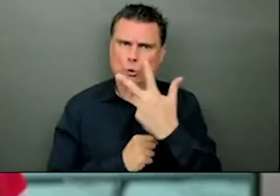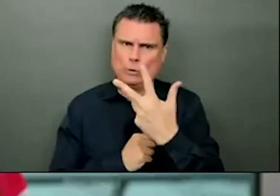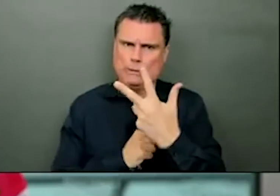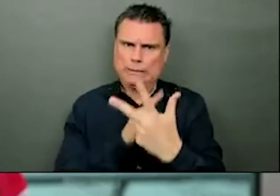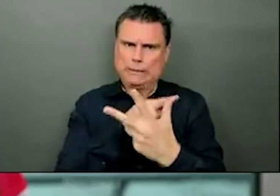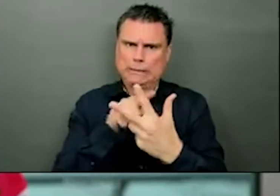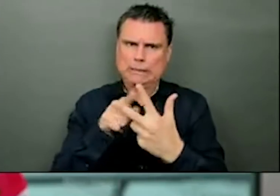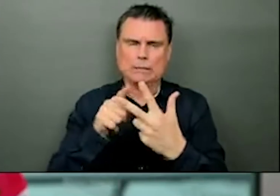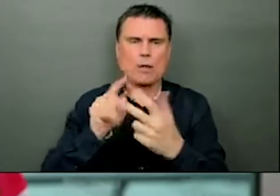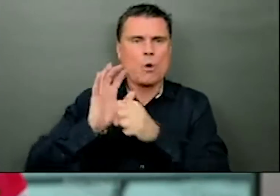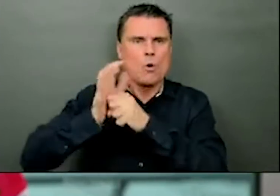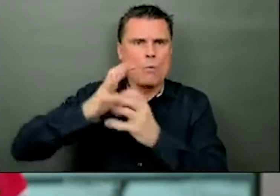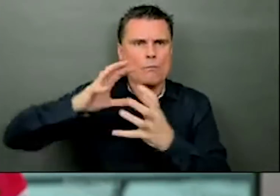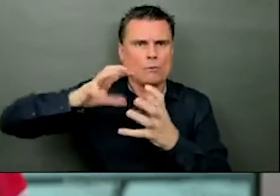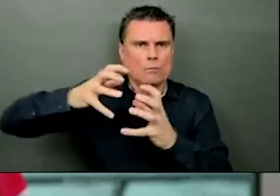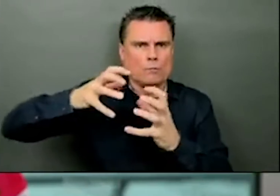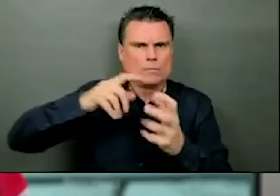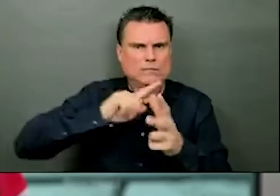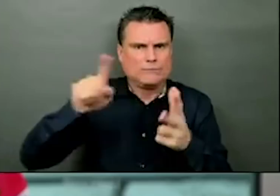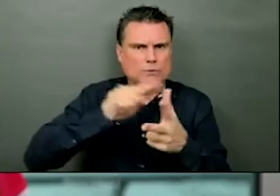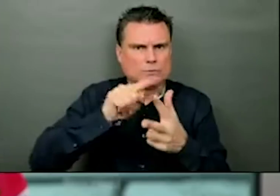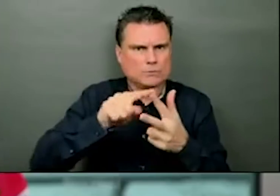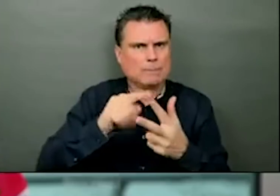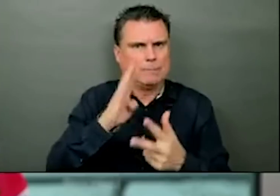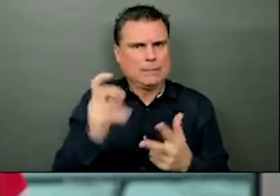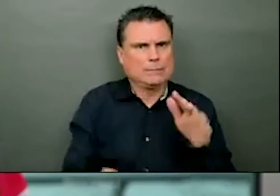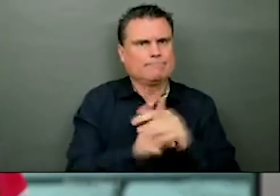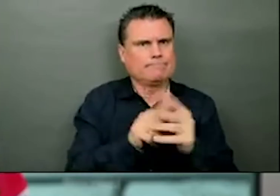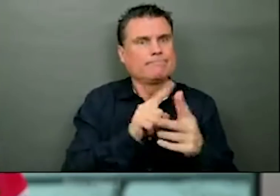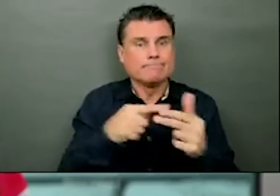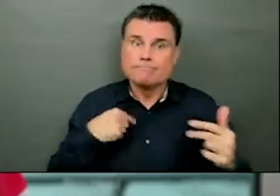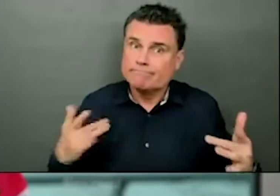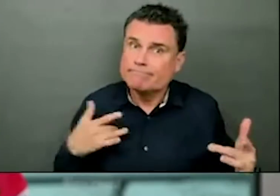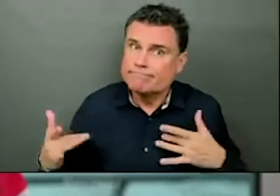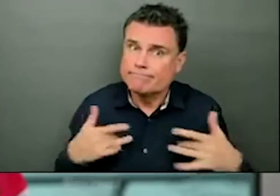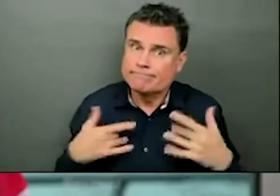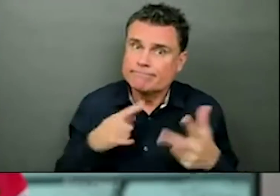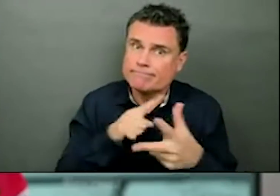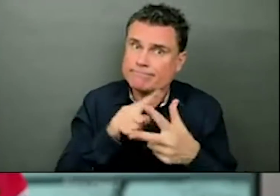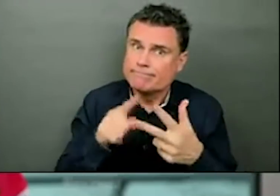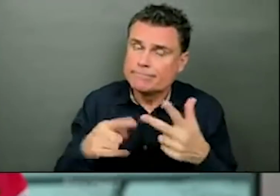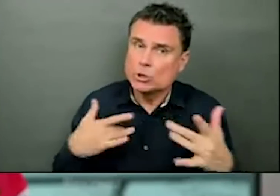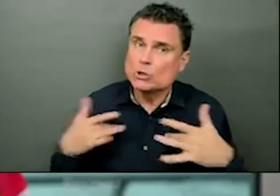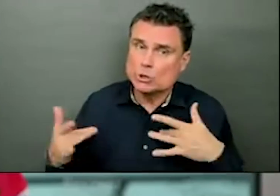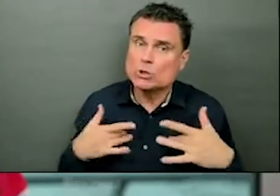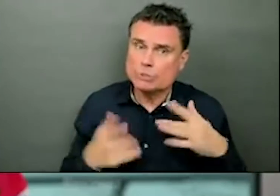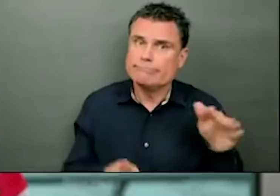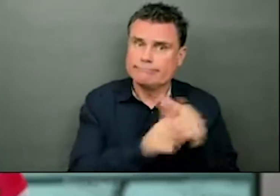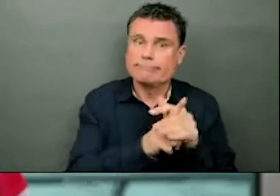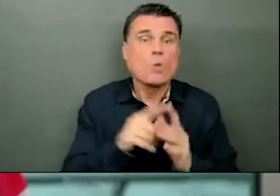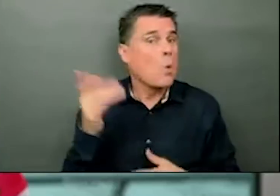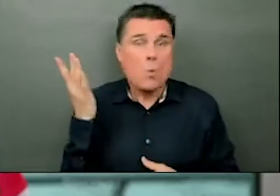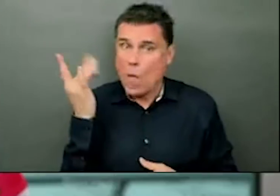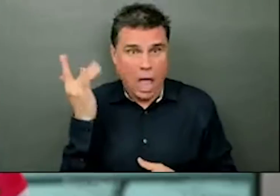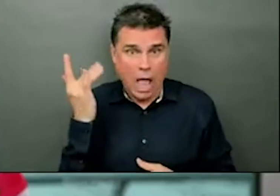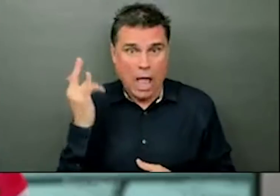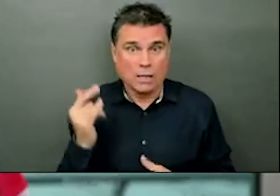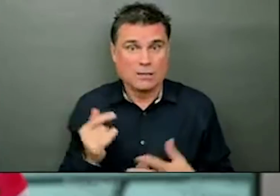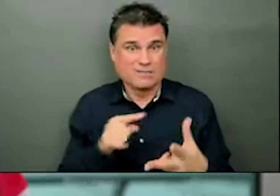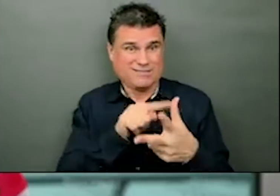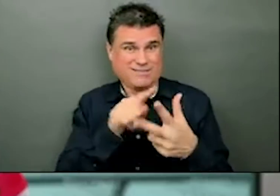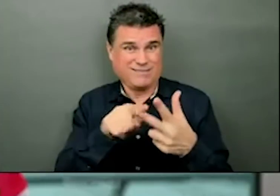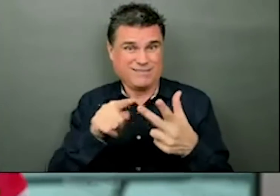in many places around the world that they do confer an advantage in that these viruses tend to spread more